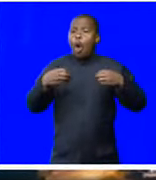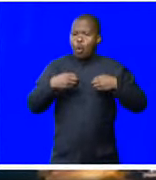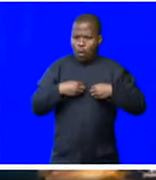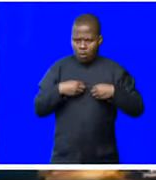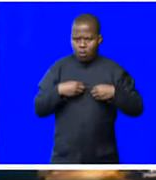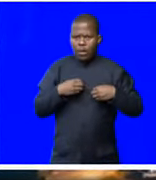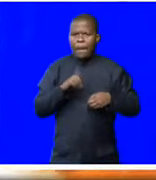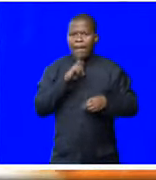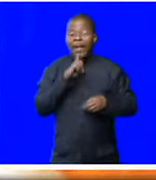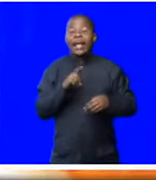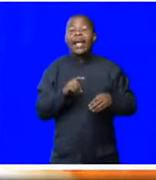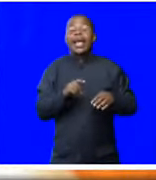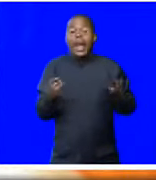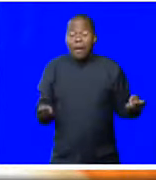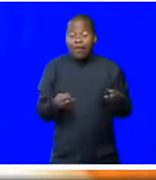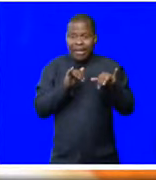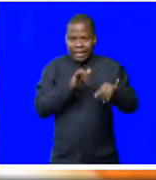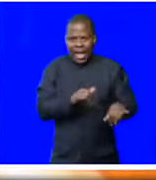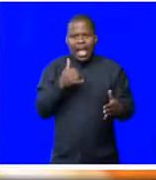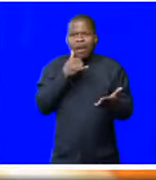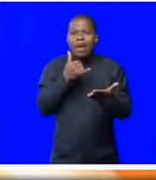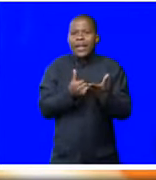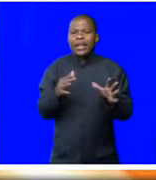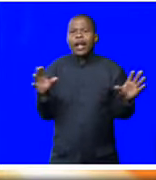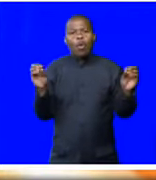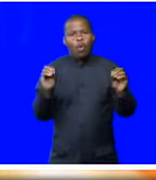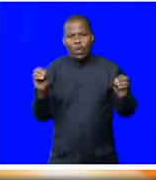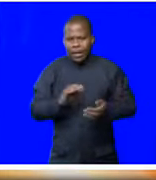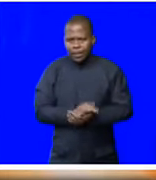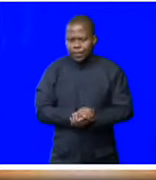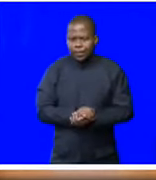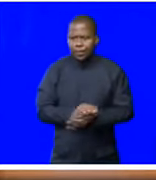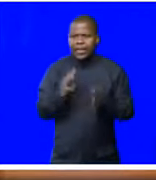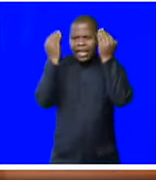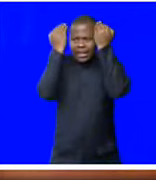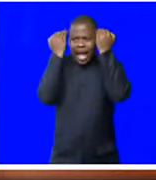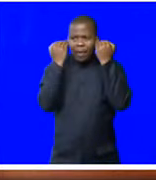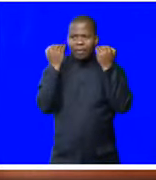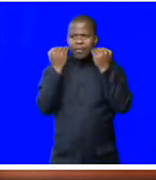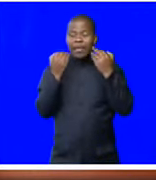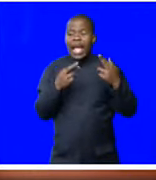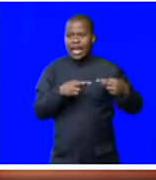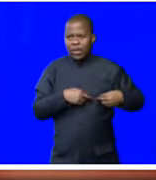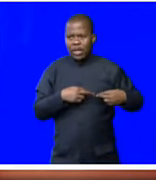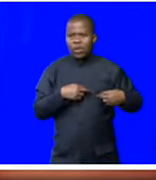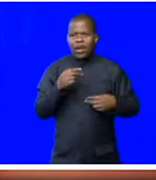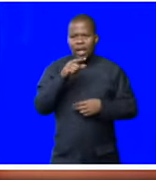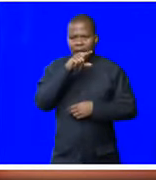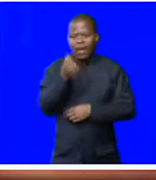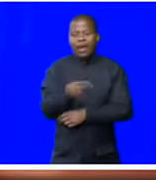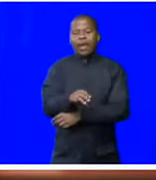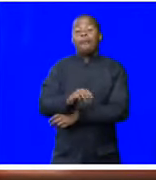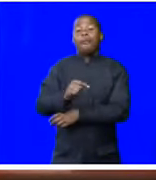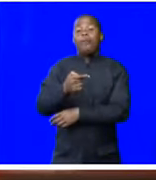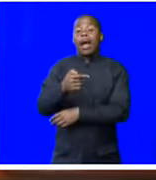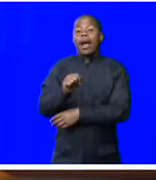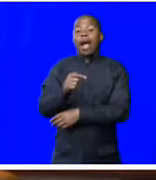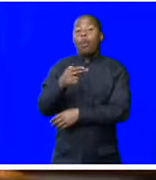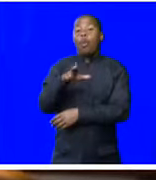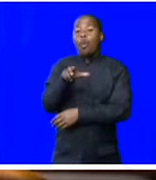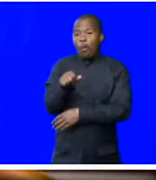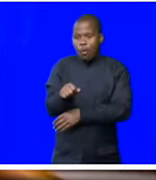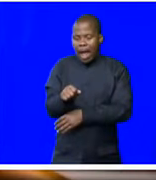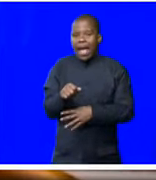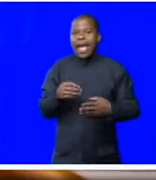hectares. One of the cases that were before High Court Judge Zonke Makakula on Tuesday is that of businessman Walter